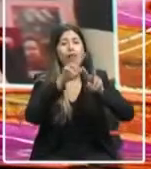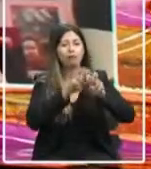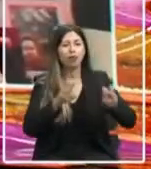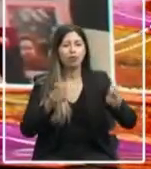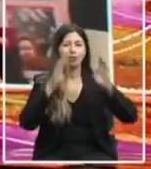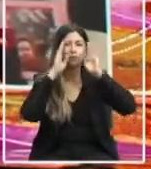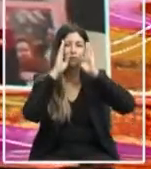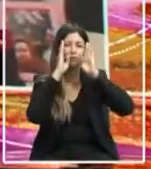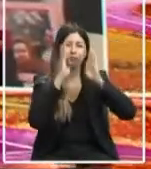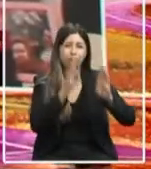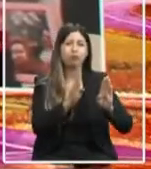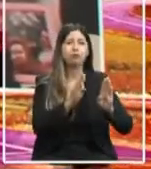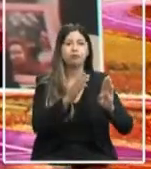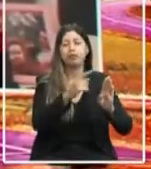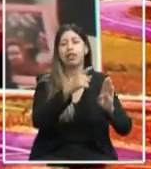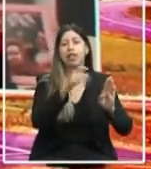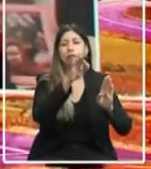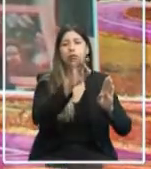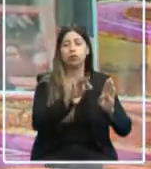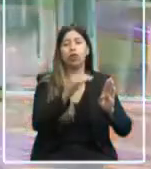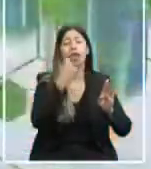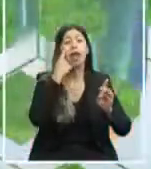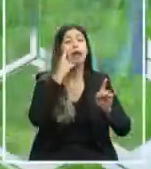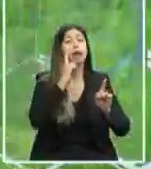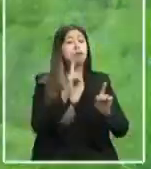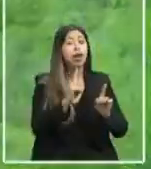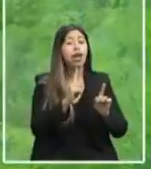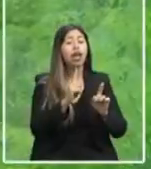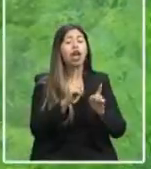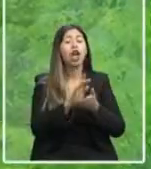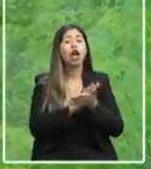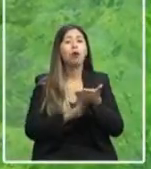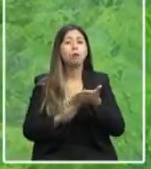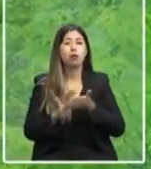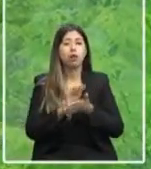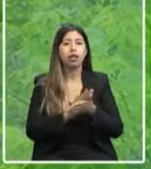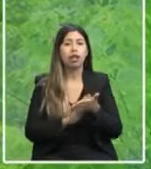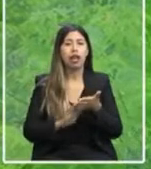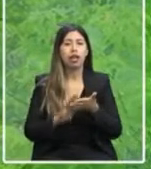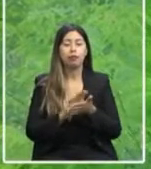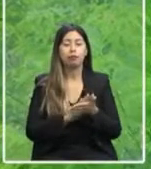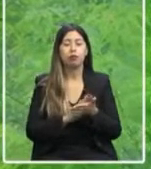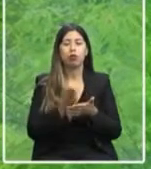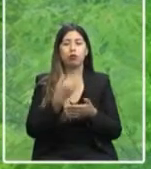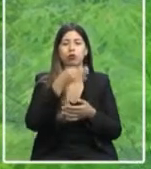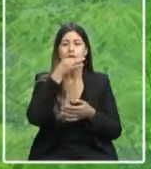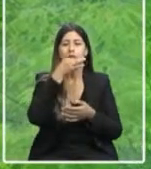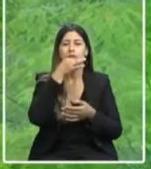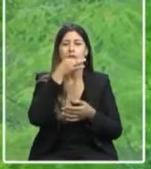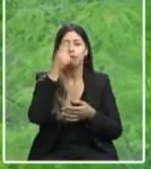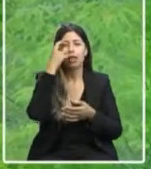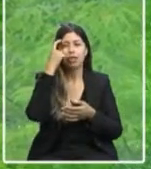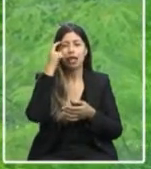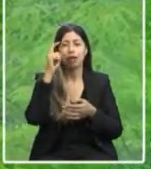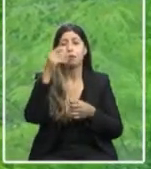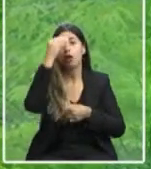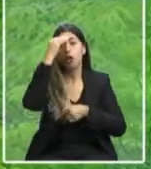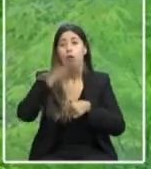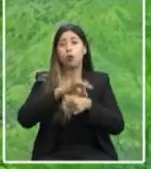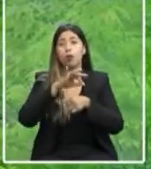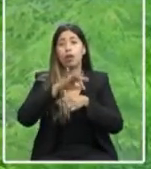at, when we talk in evolutionary medicine terms, so we look about the